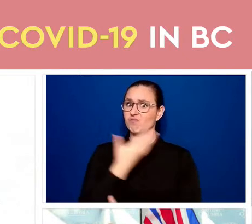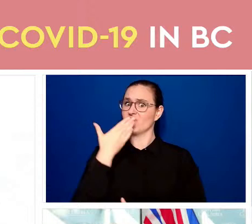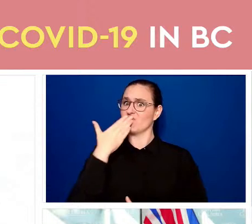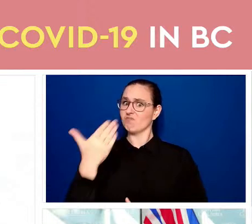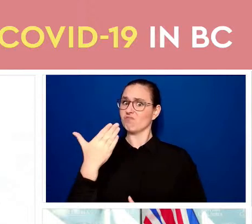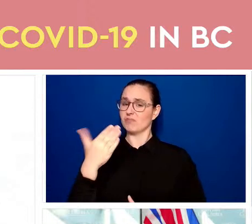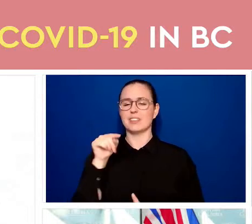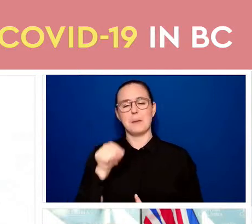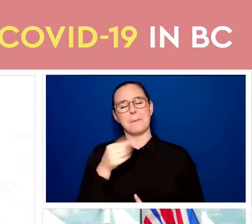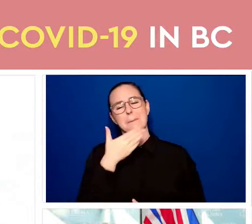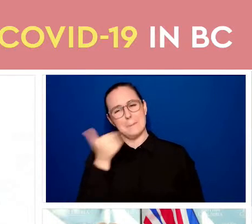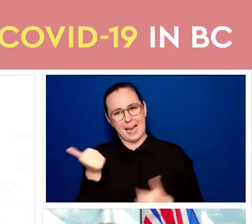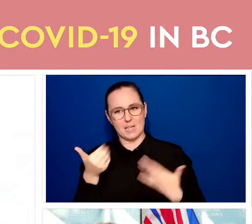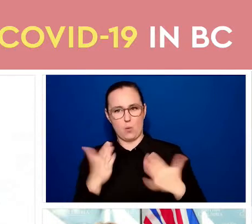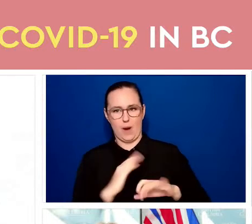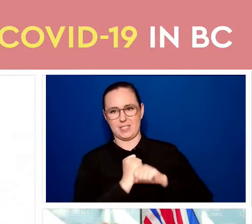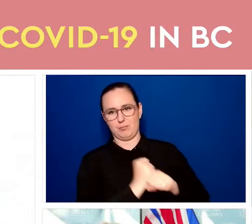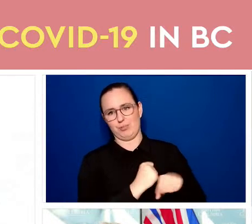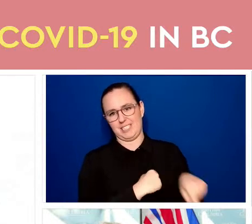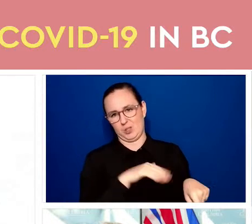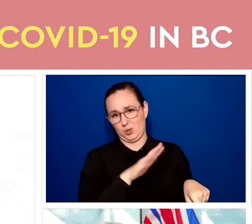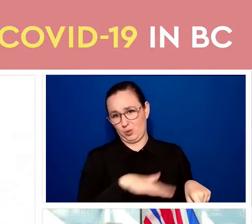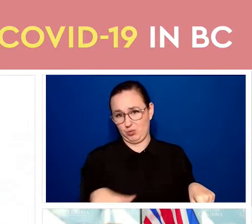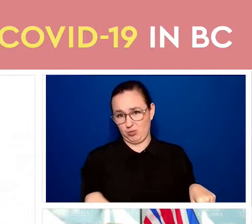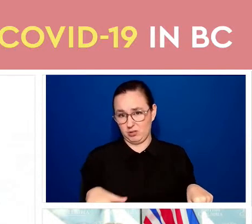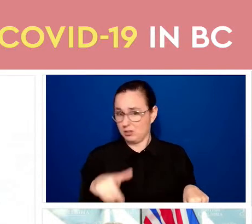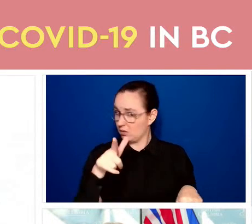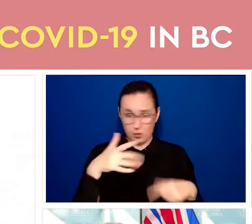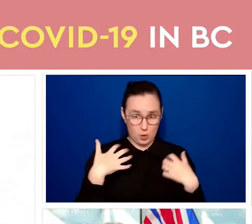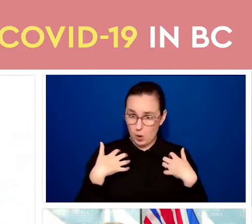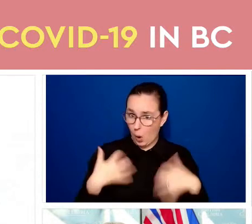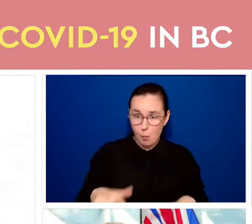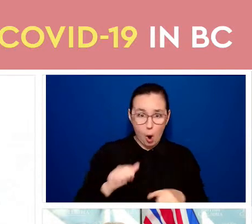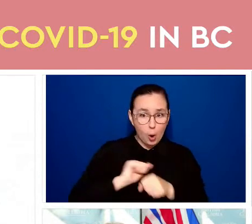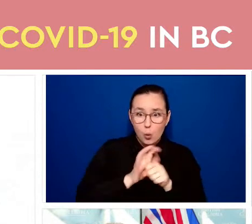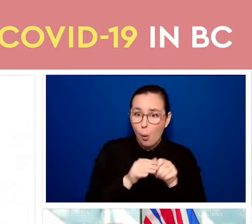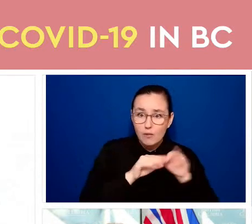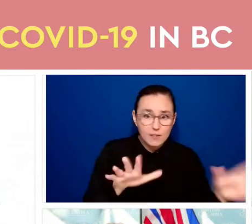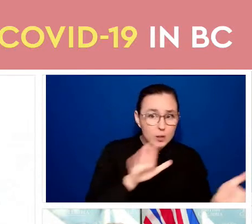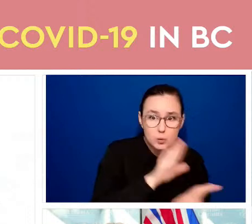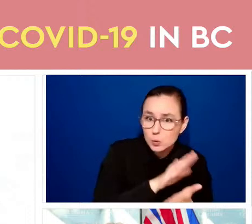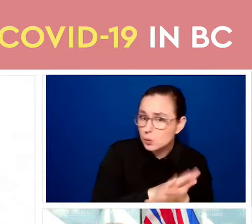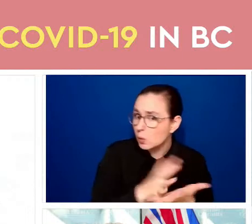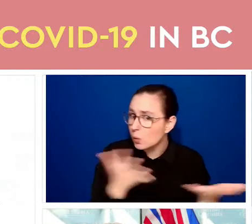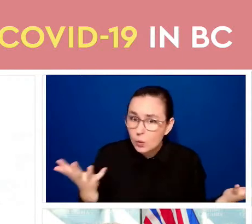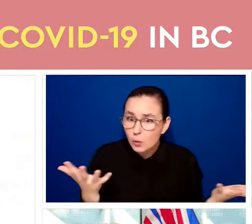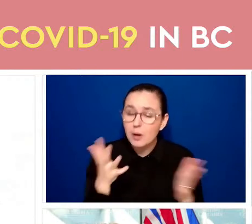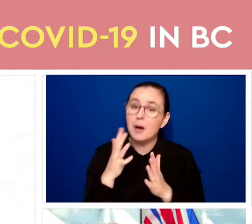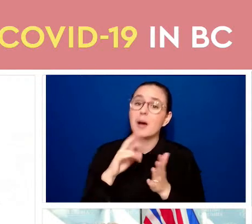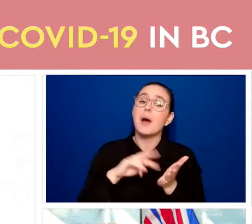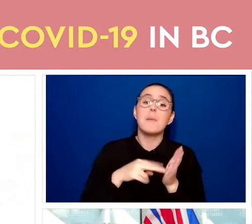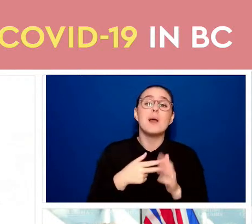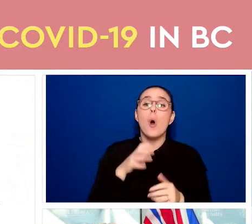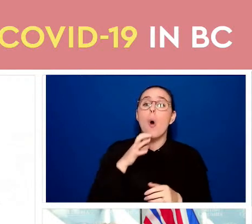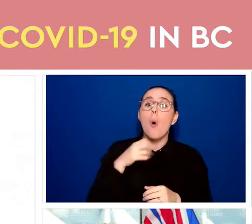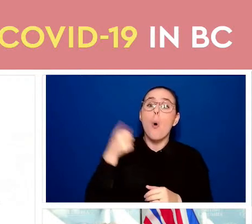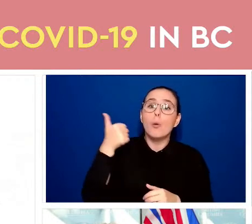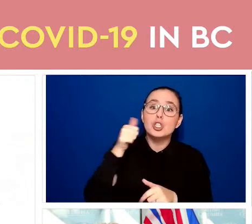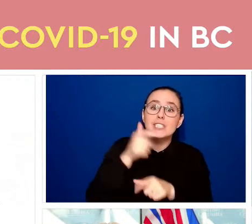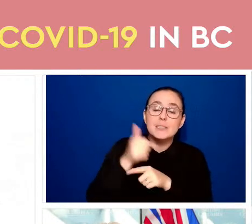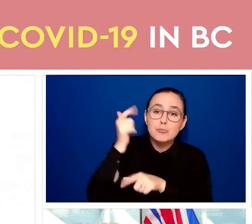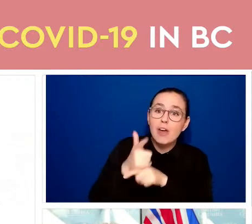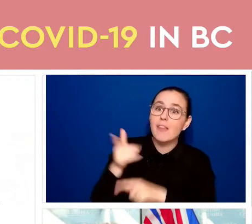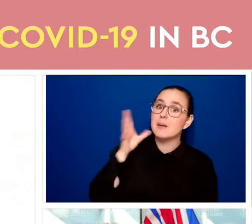COVID from getting into our schools is for everyone eligible, whether it's an older sibling, a parent, school